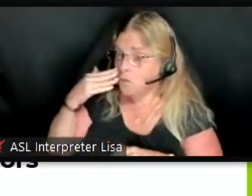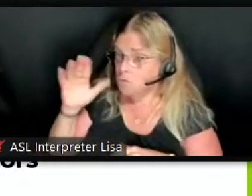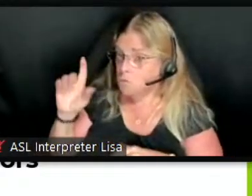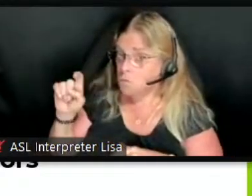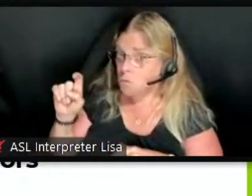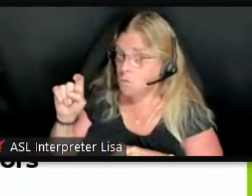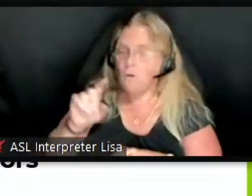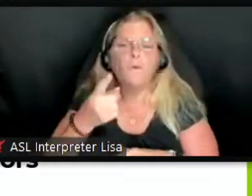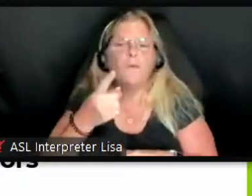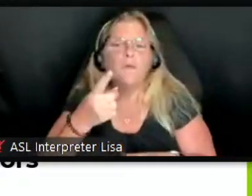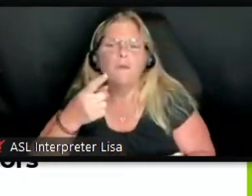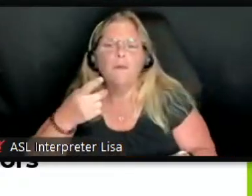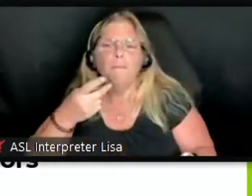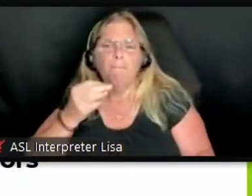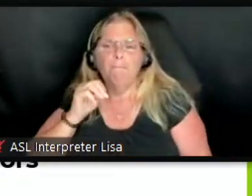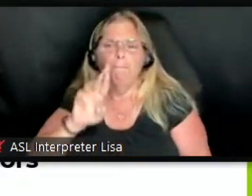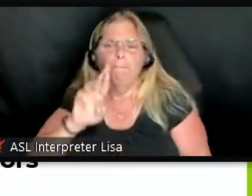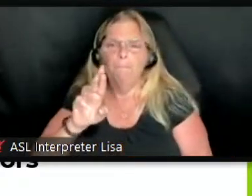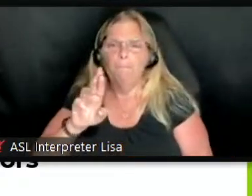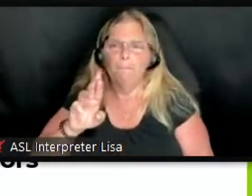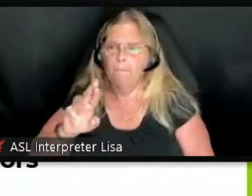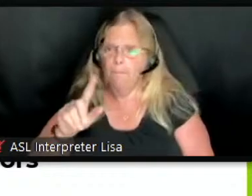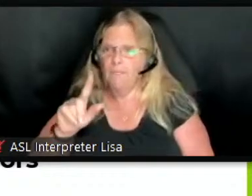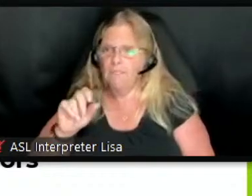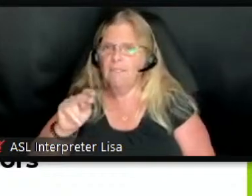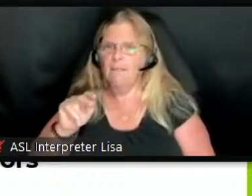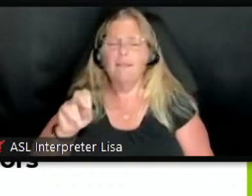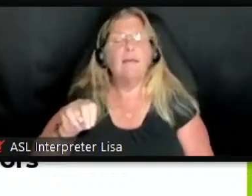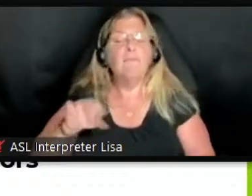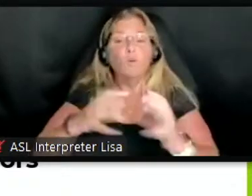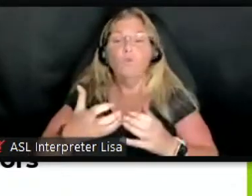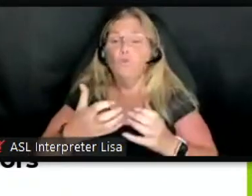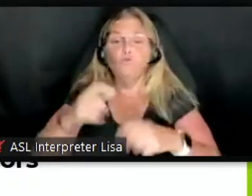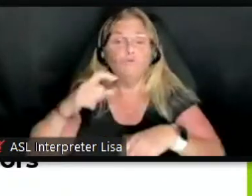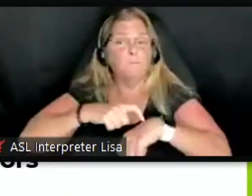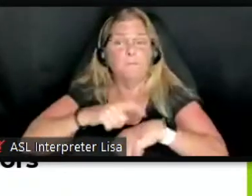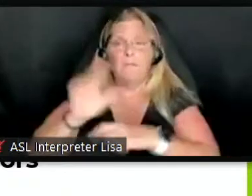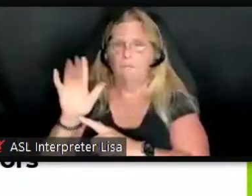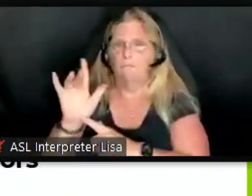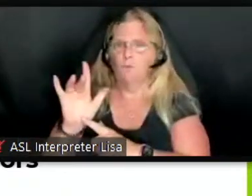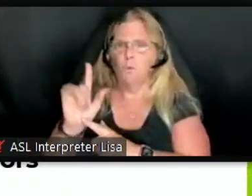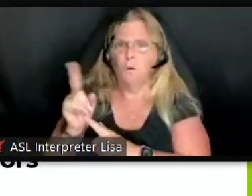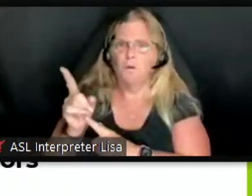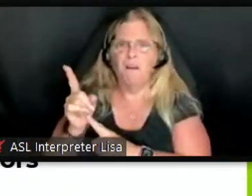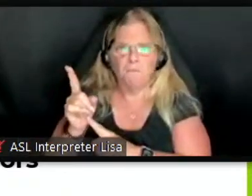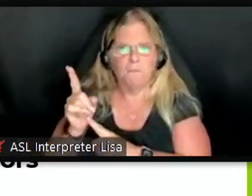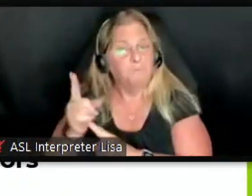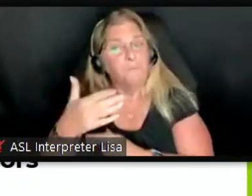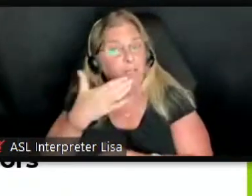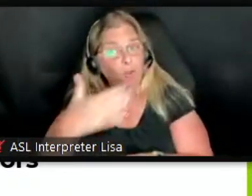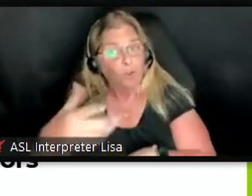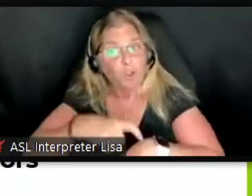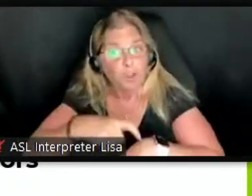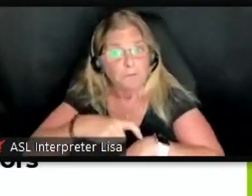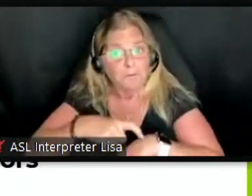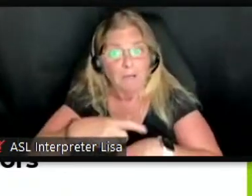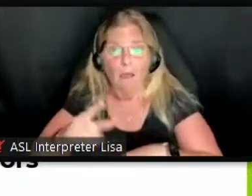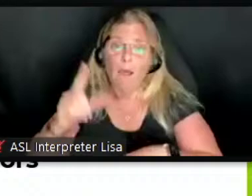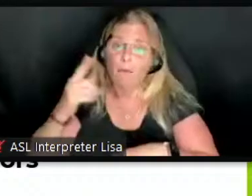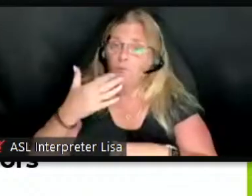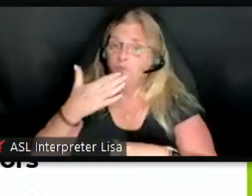And also, let's stay in these groups for 25 minutes, so a healthy amount of time to have an important discussion.